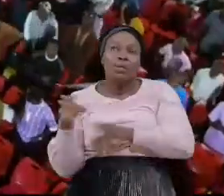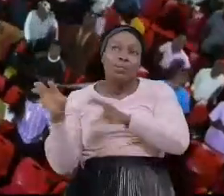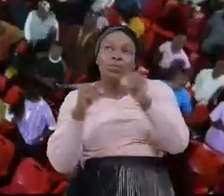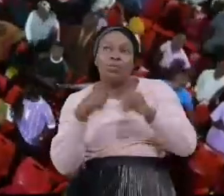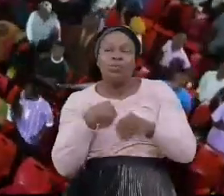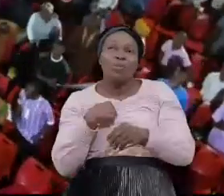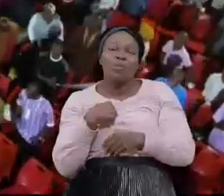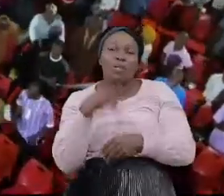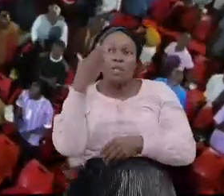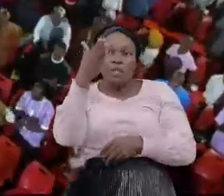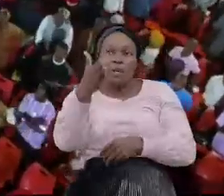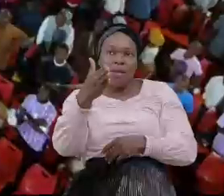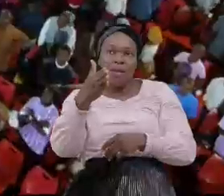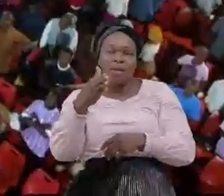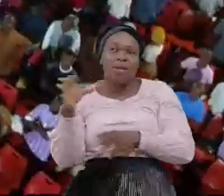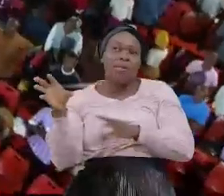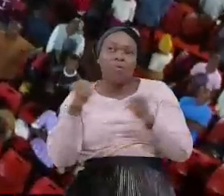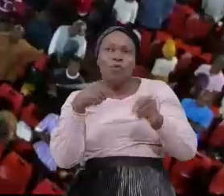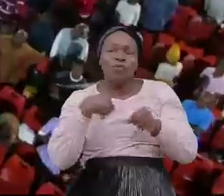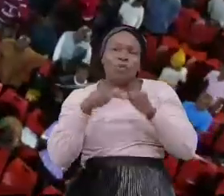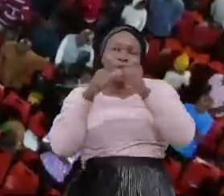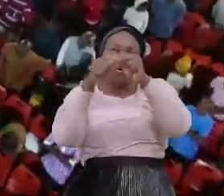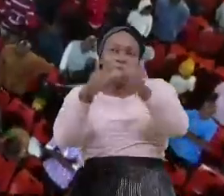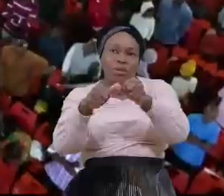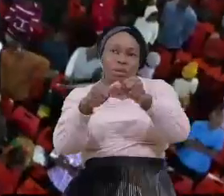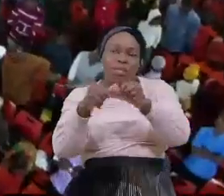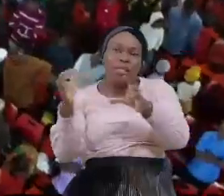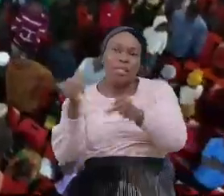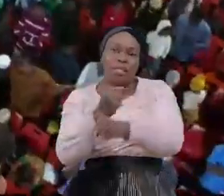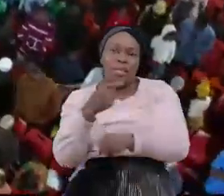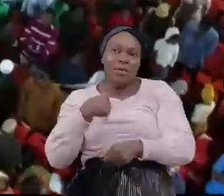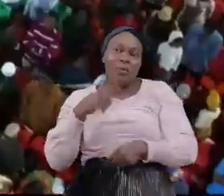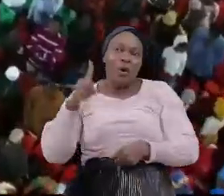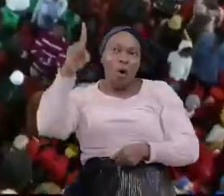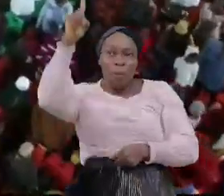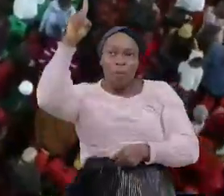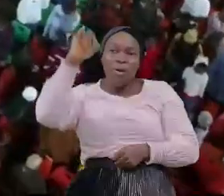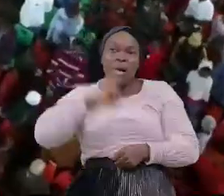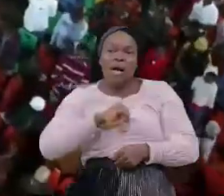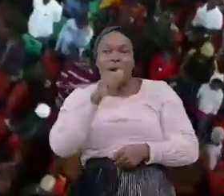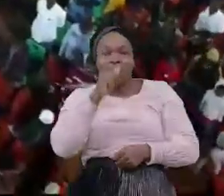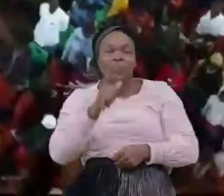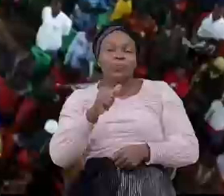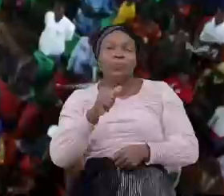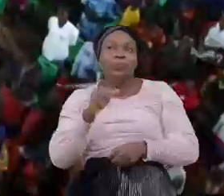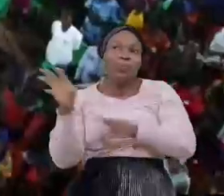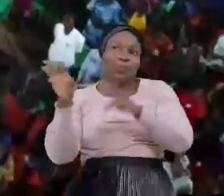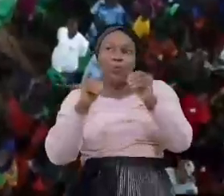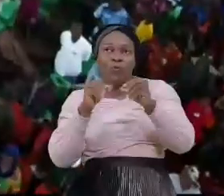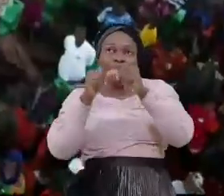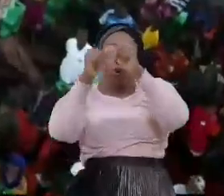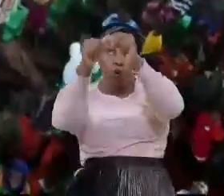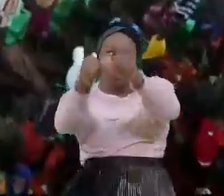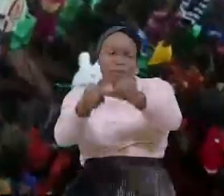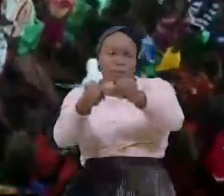moving on. Lift me up and I am moving on." Tell the Lord, tell the